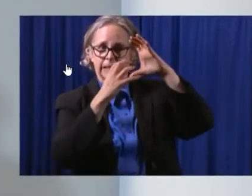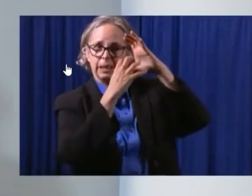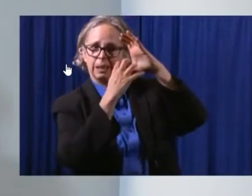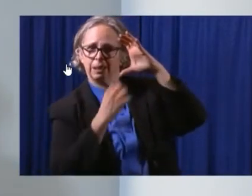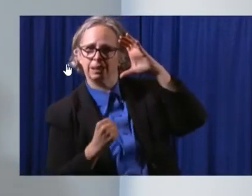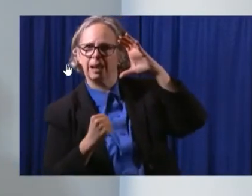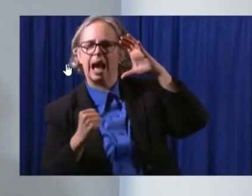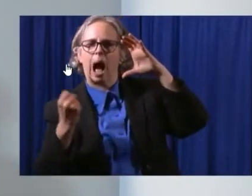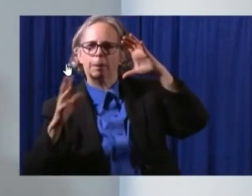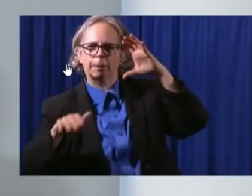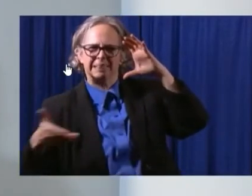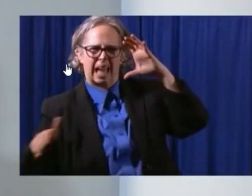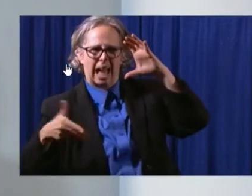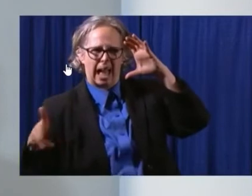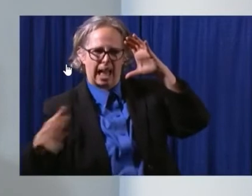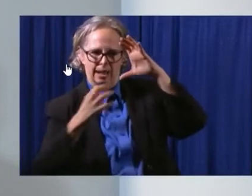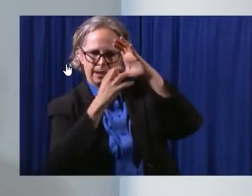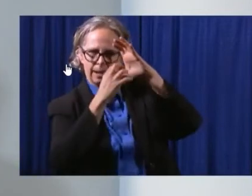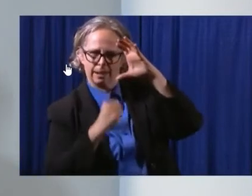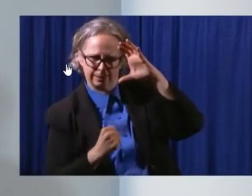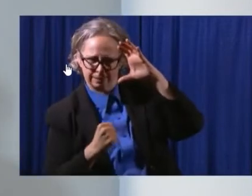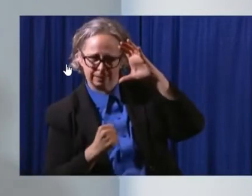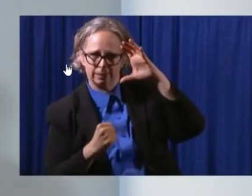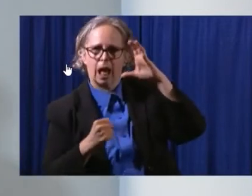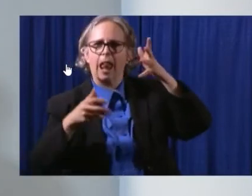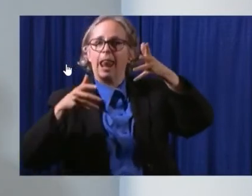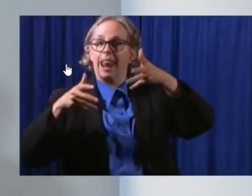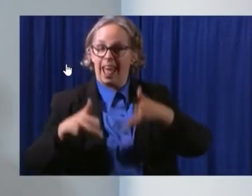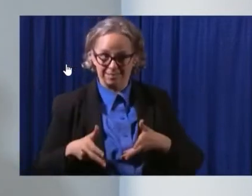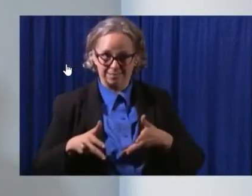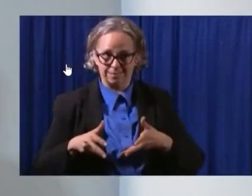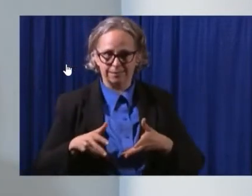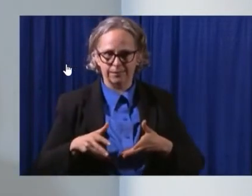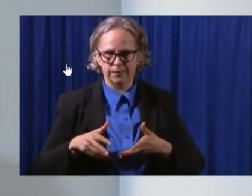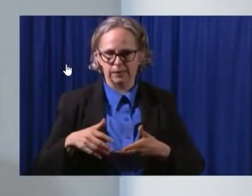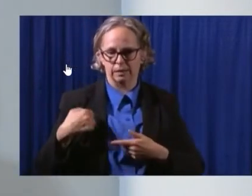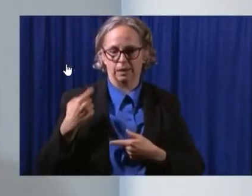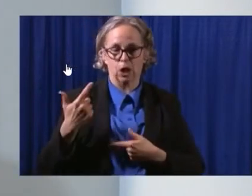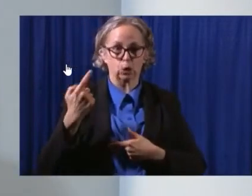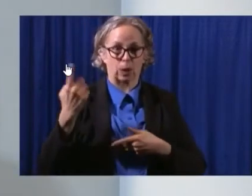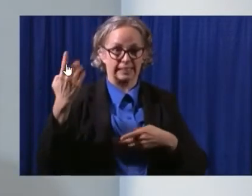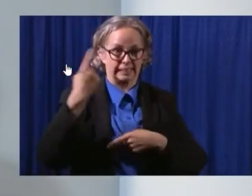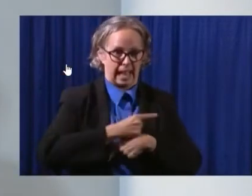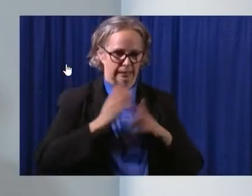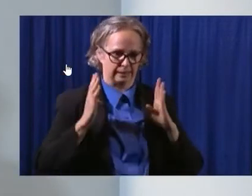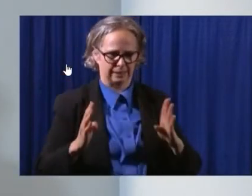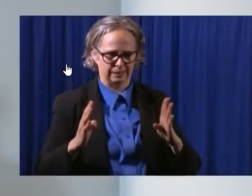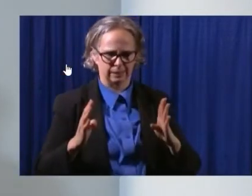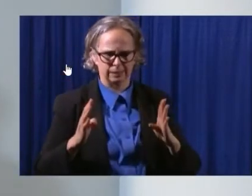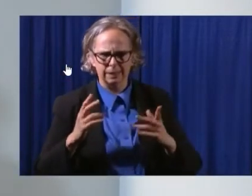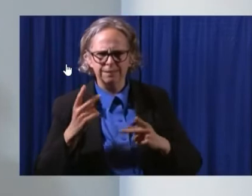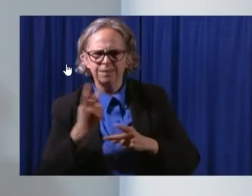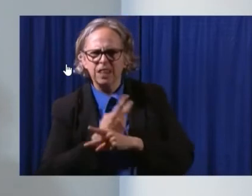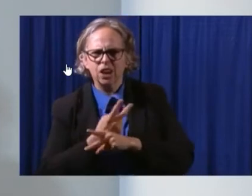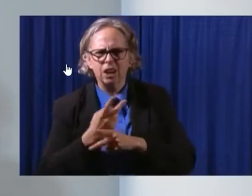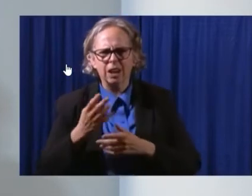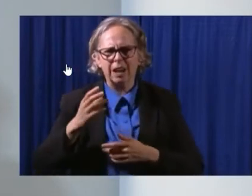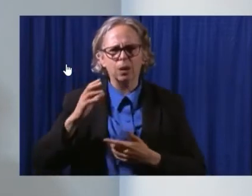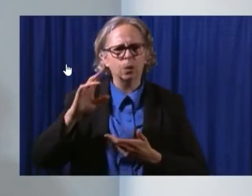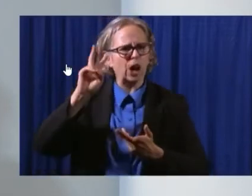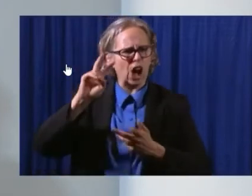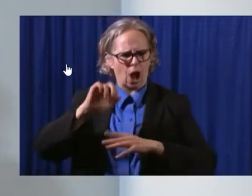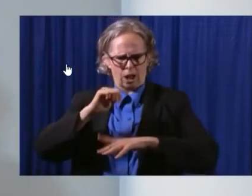then cases based on onset data the last 21 days, and that will be our number that's presumed recovered. And today